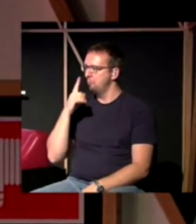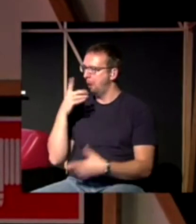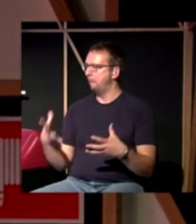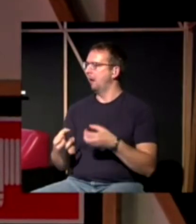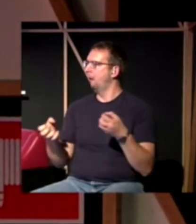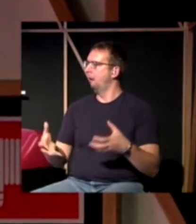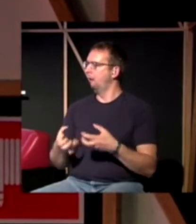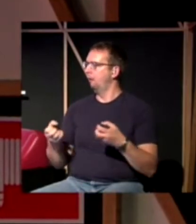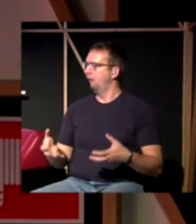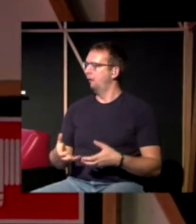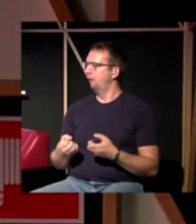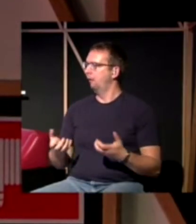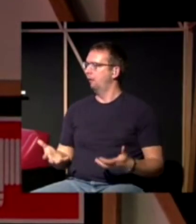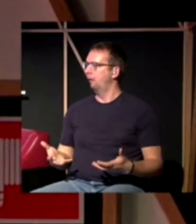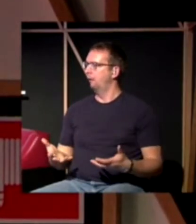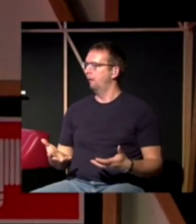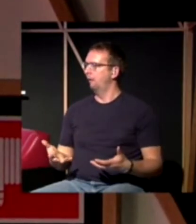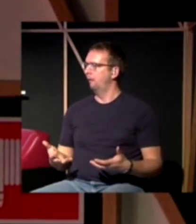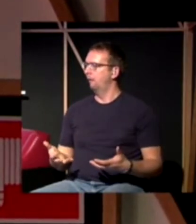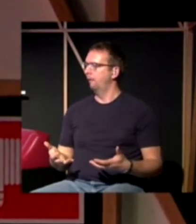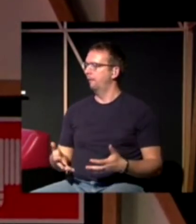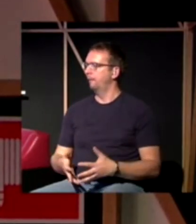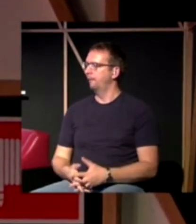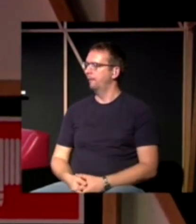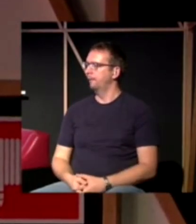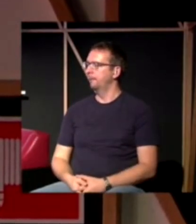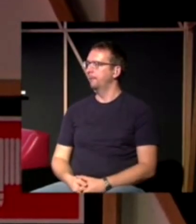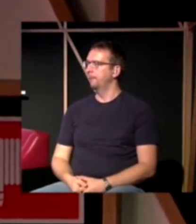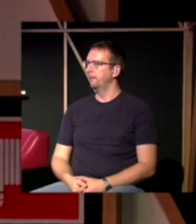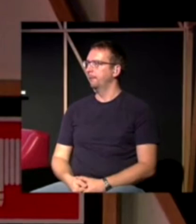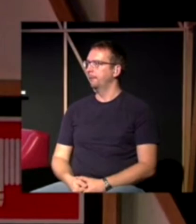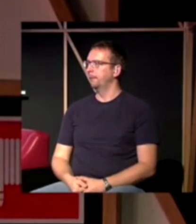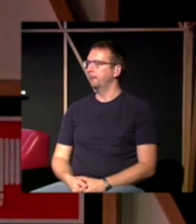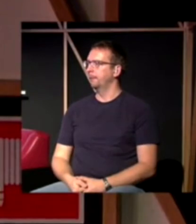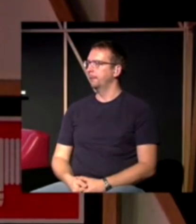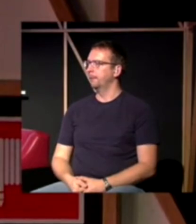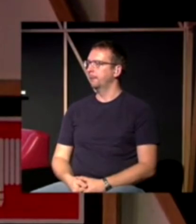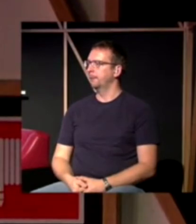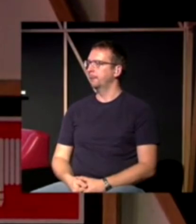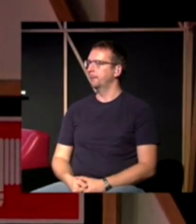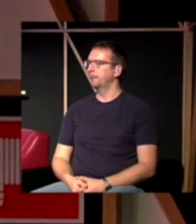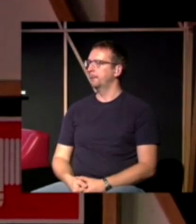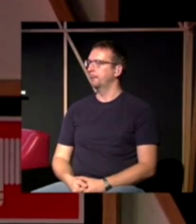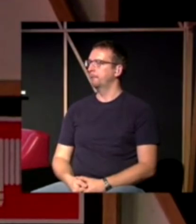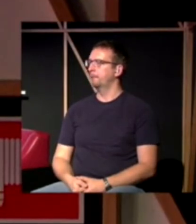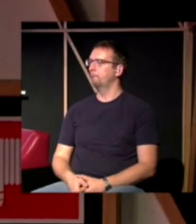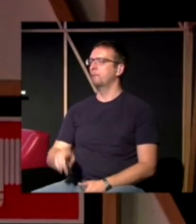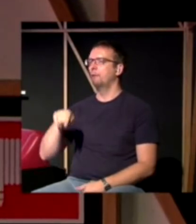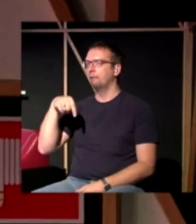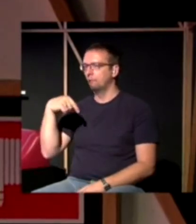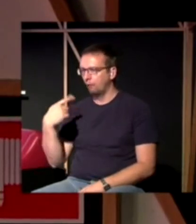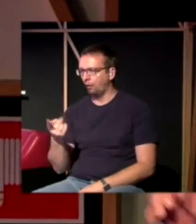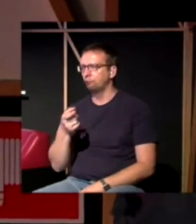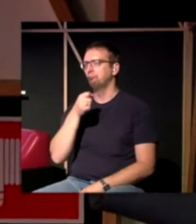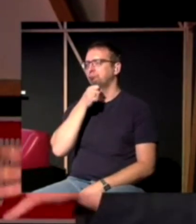blind. And it came out. So I always say to people, don't tell me that a student can do this better than